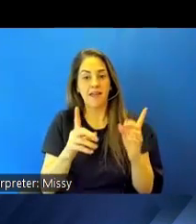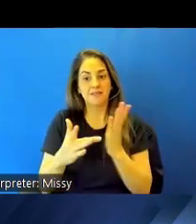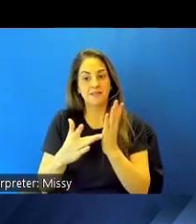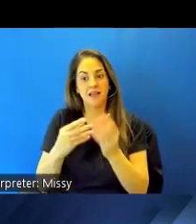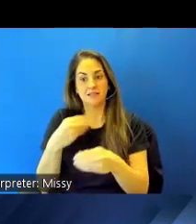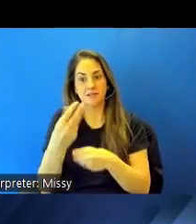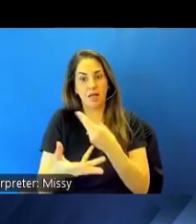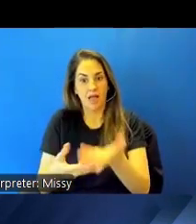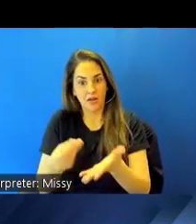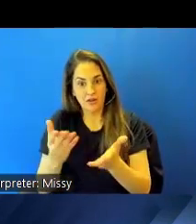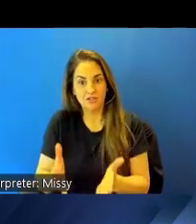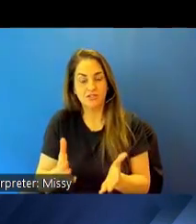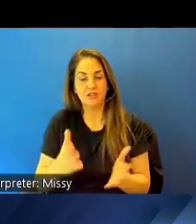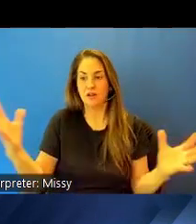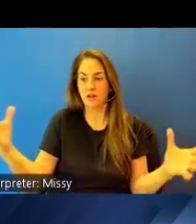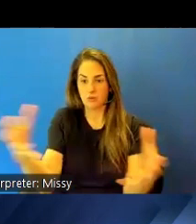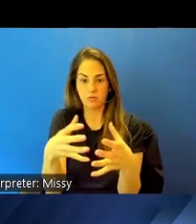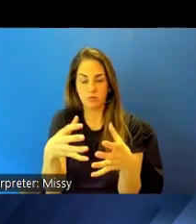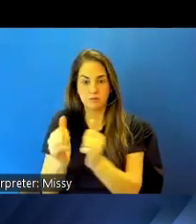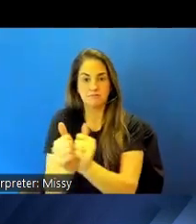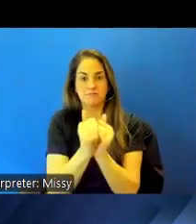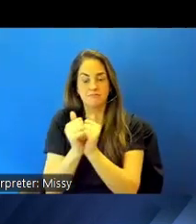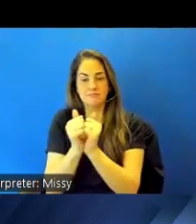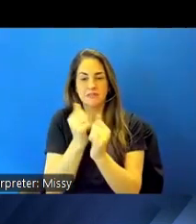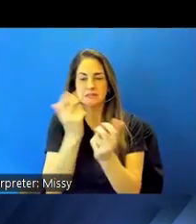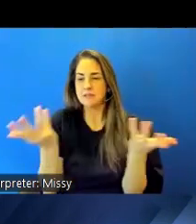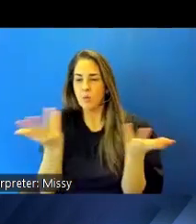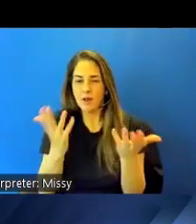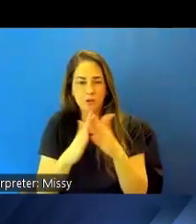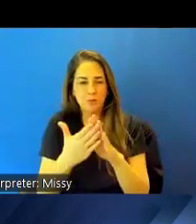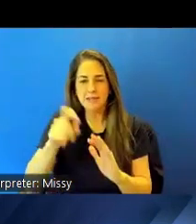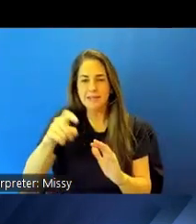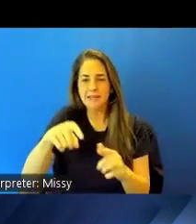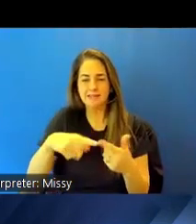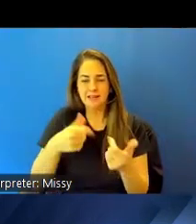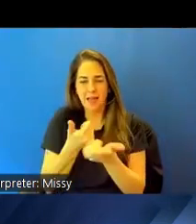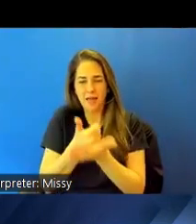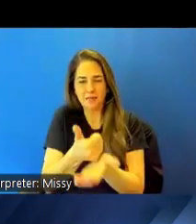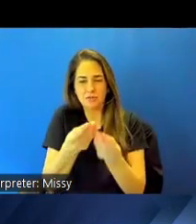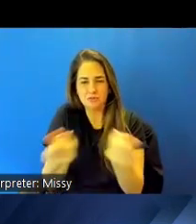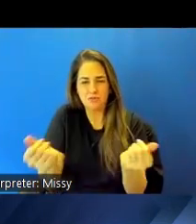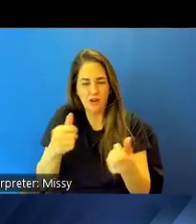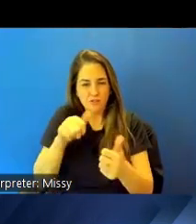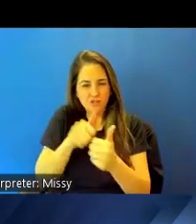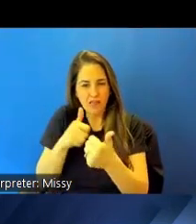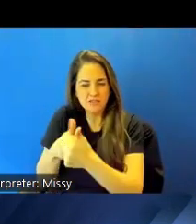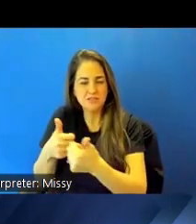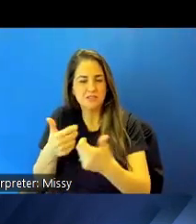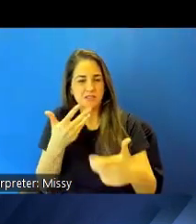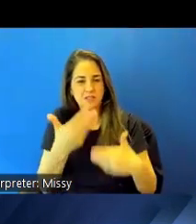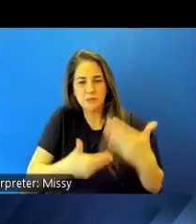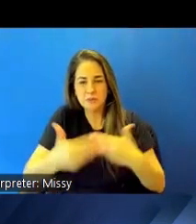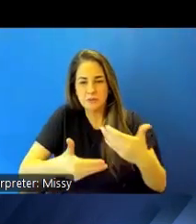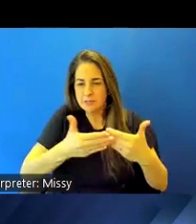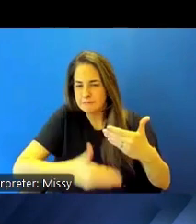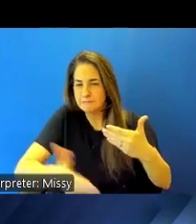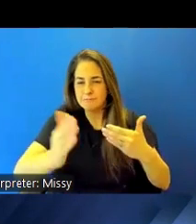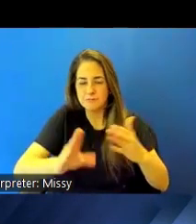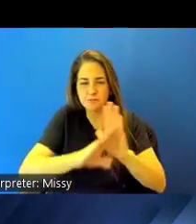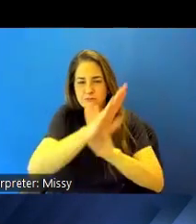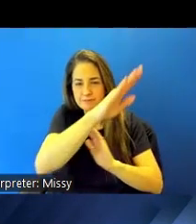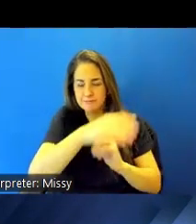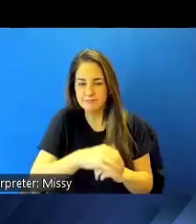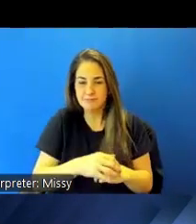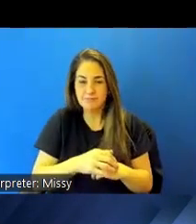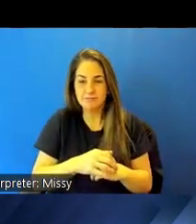what the community needs, how can we work together to solve these challenges, and kind of be that force multiplier to help move the industry. So in